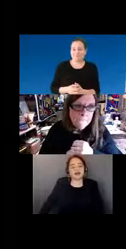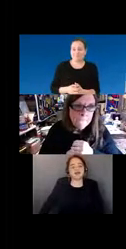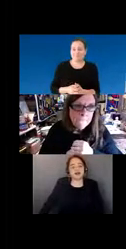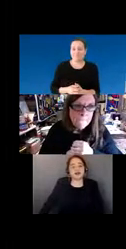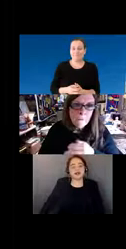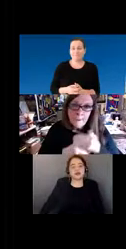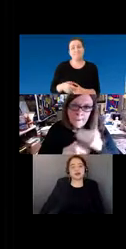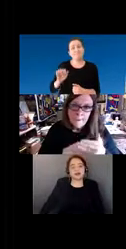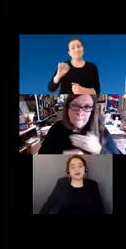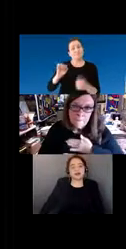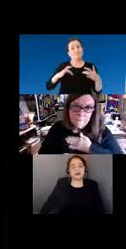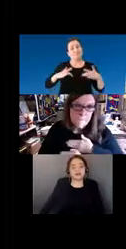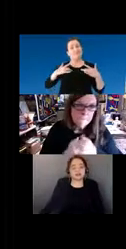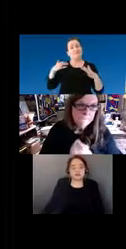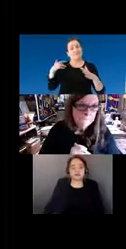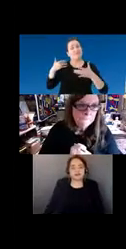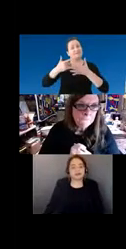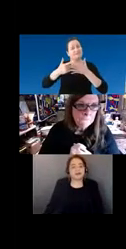experience that's full of trauma